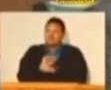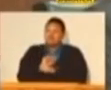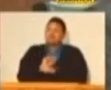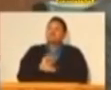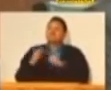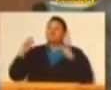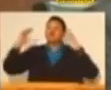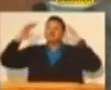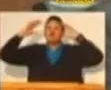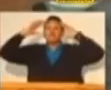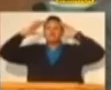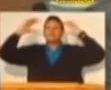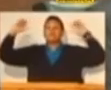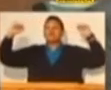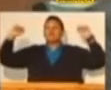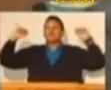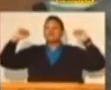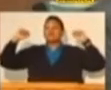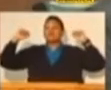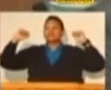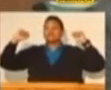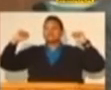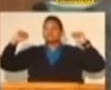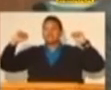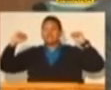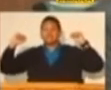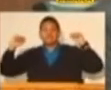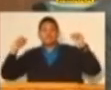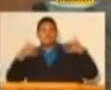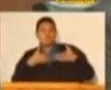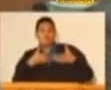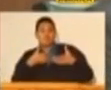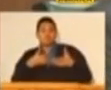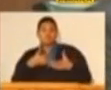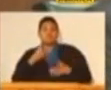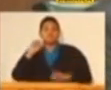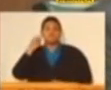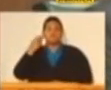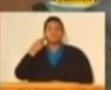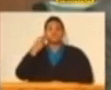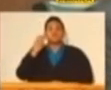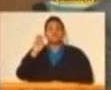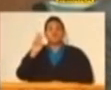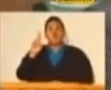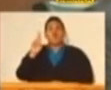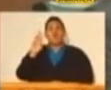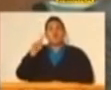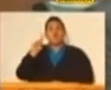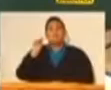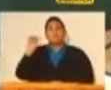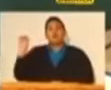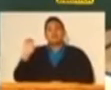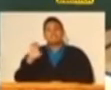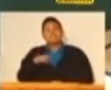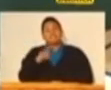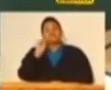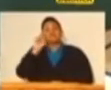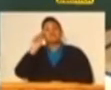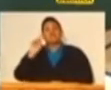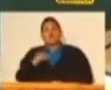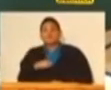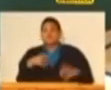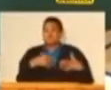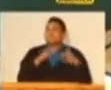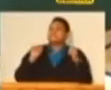the presidential clique slash shower posse was capable of engaging in and winning gunfights with